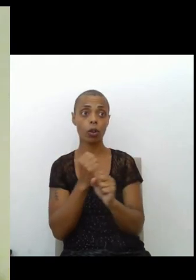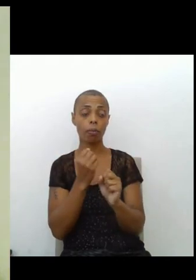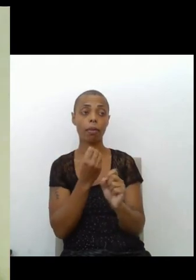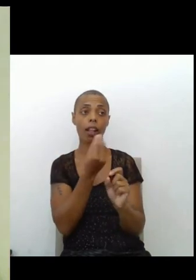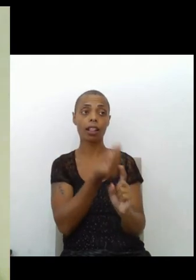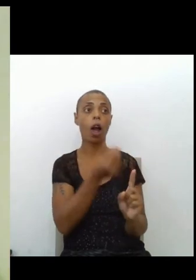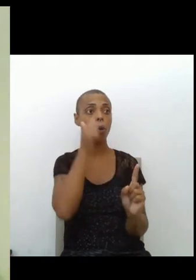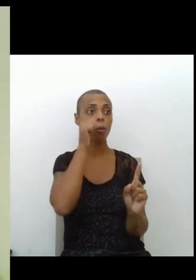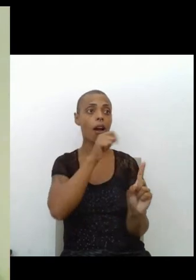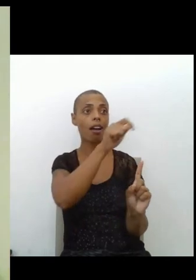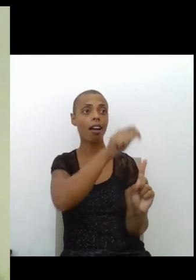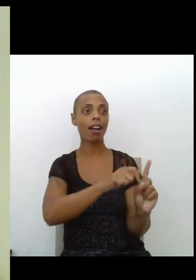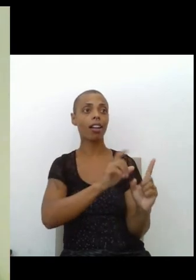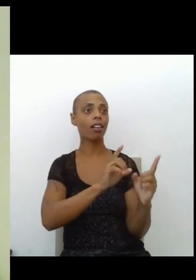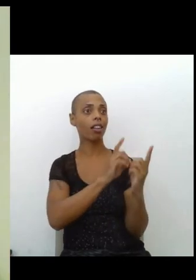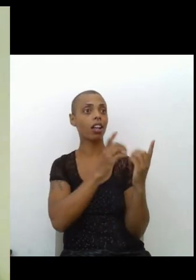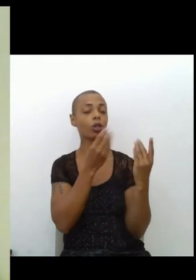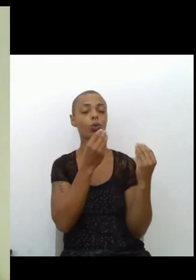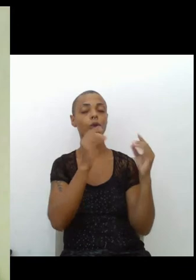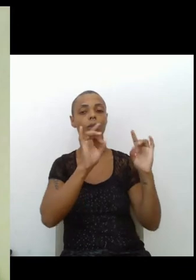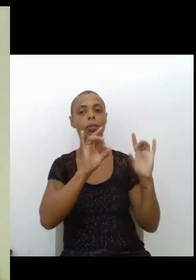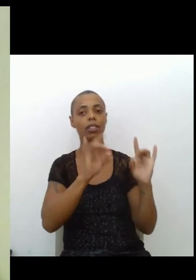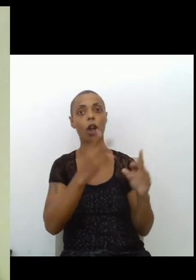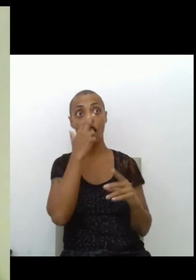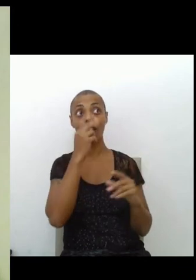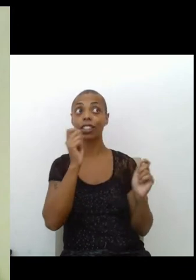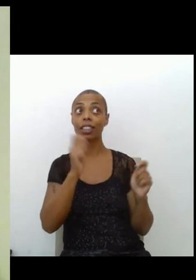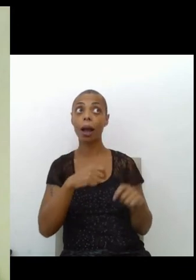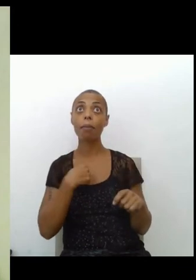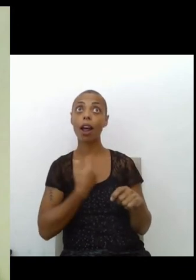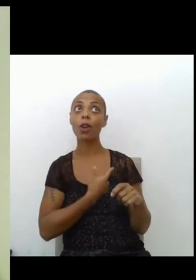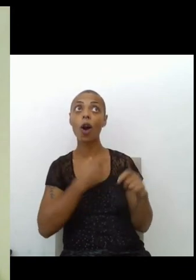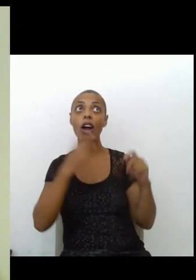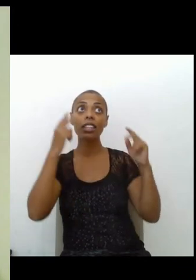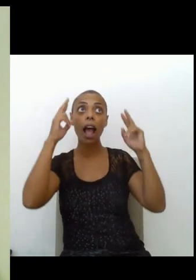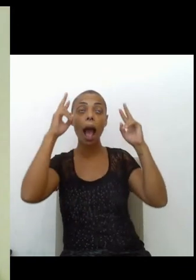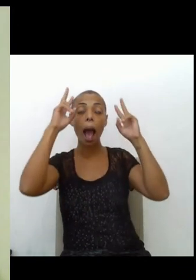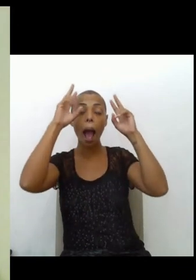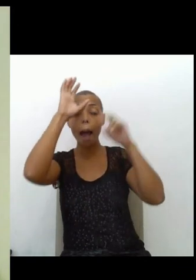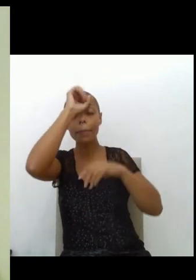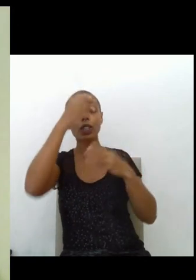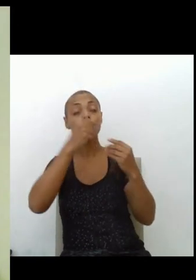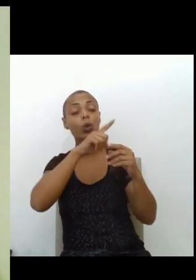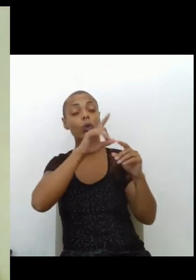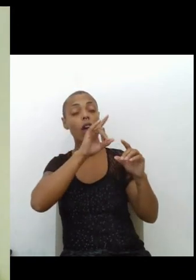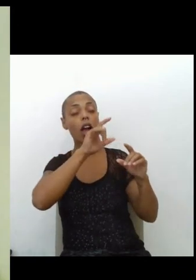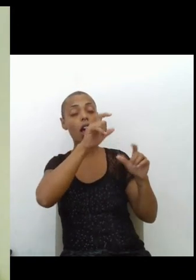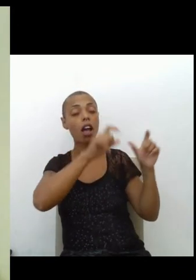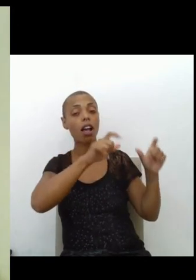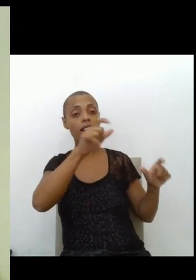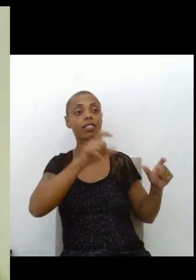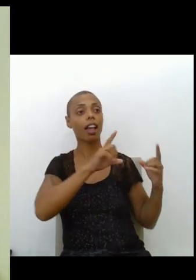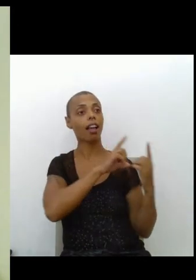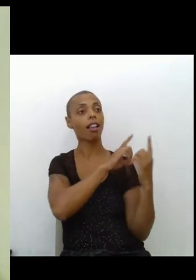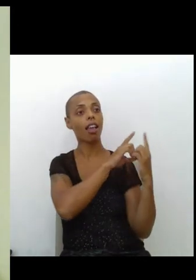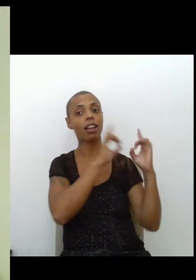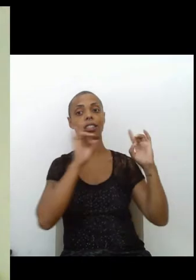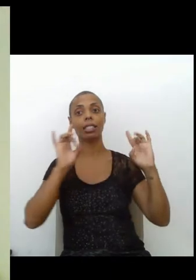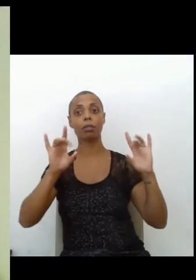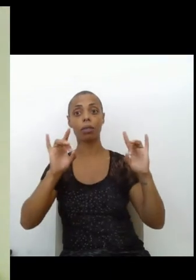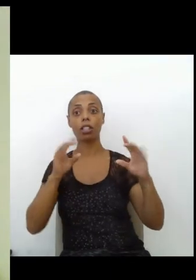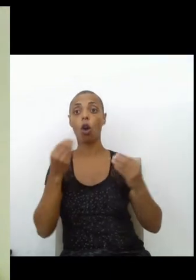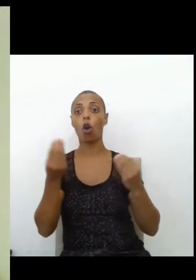these special clients and the the houses they they built for for